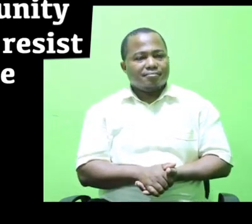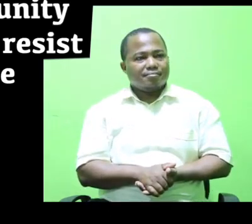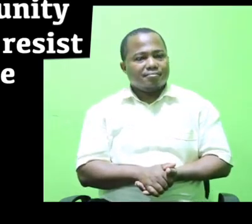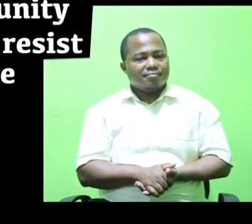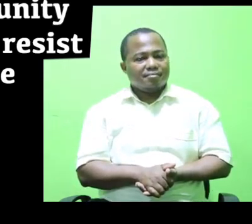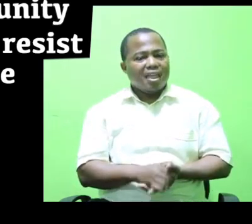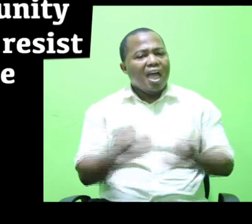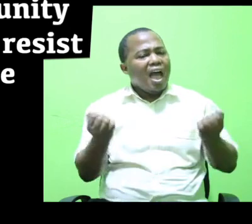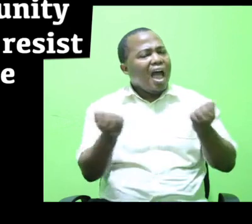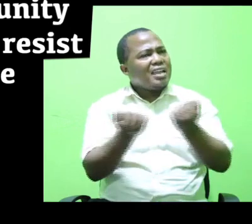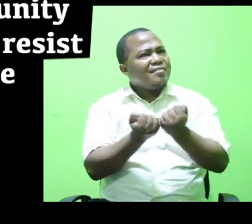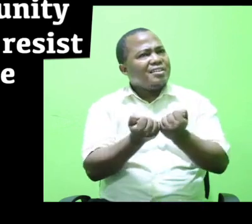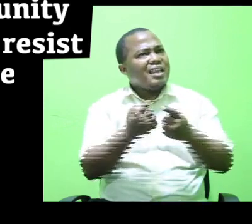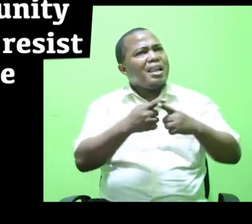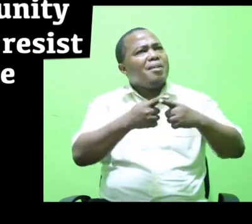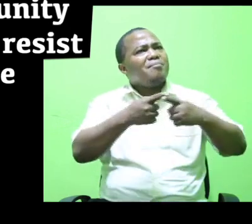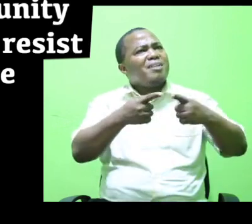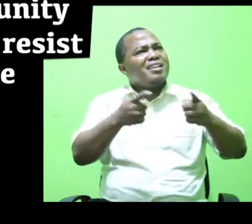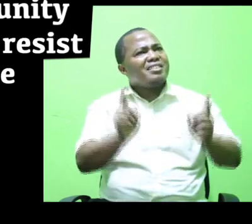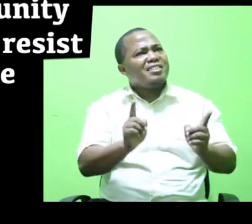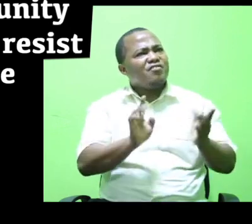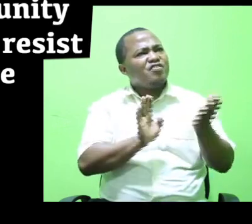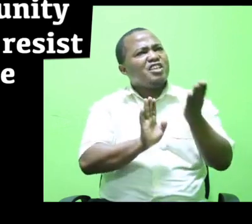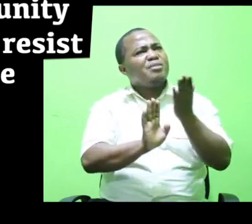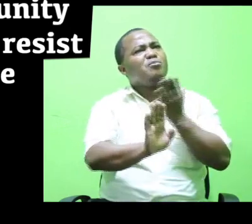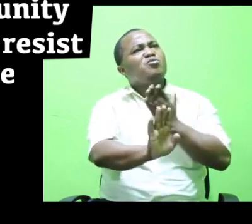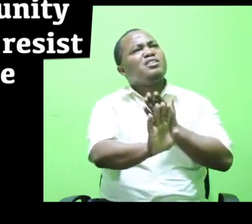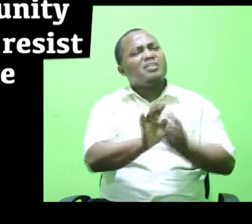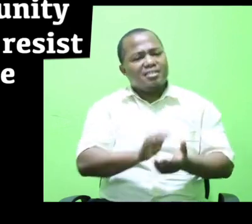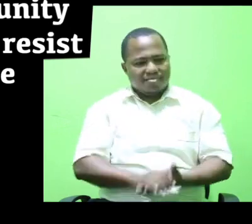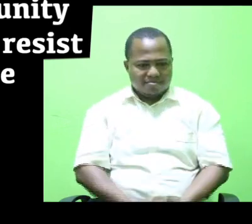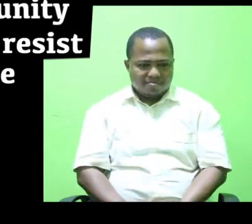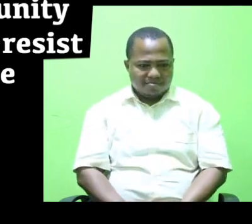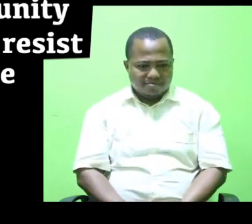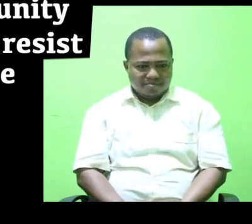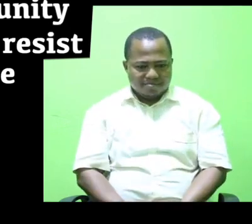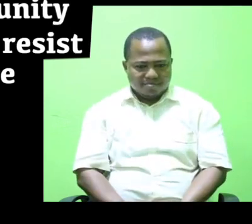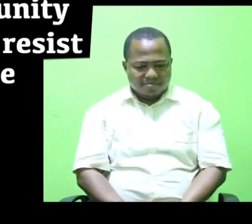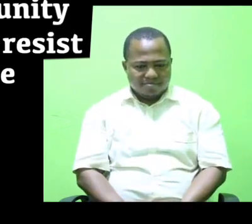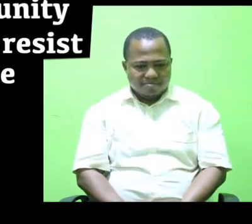Artificial passive immunity.